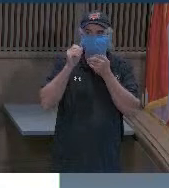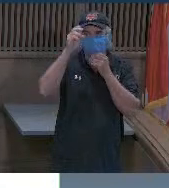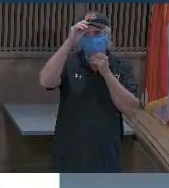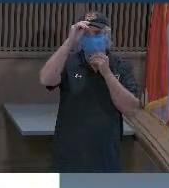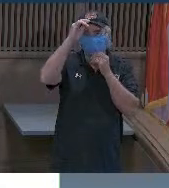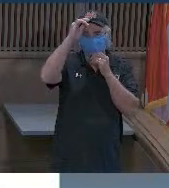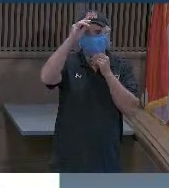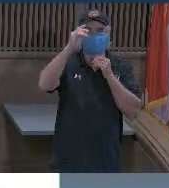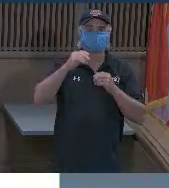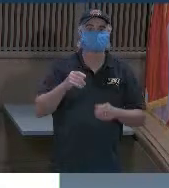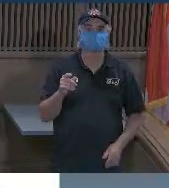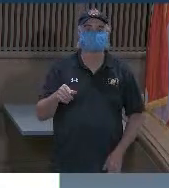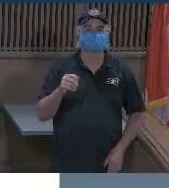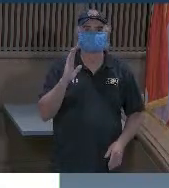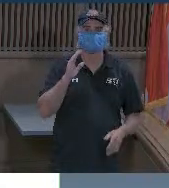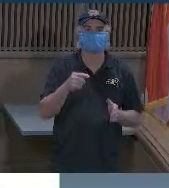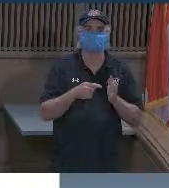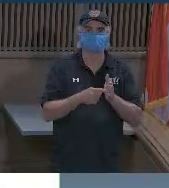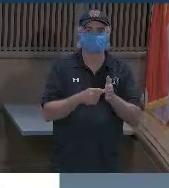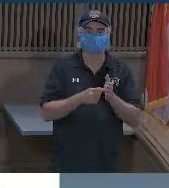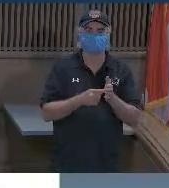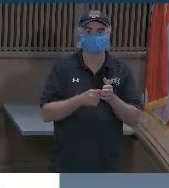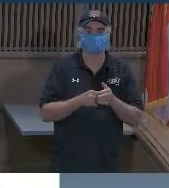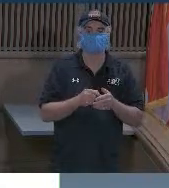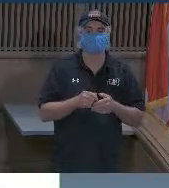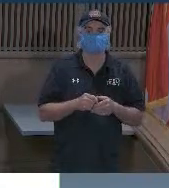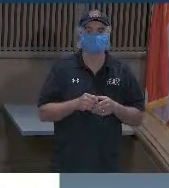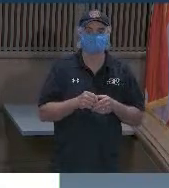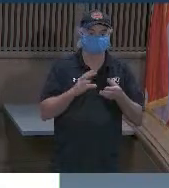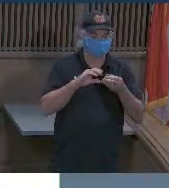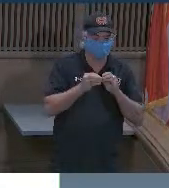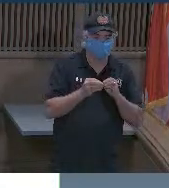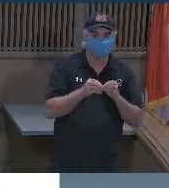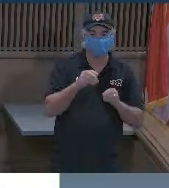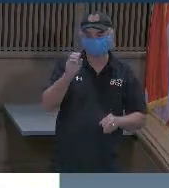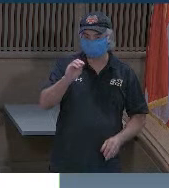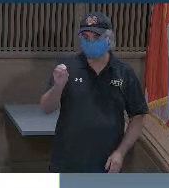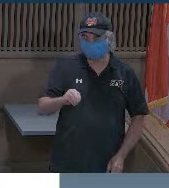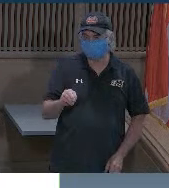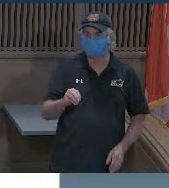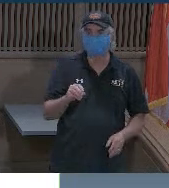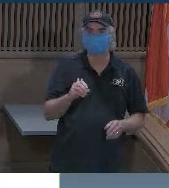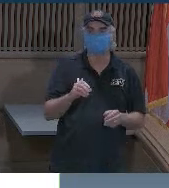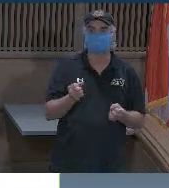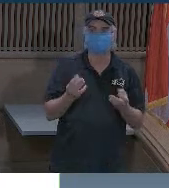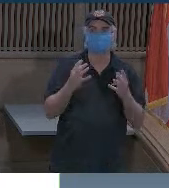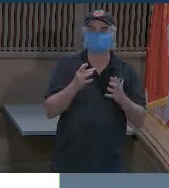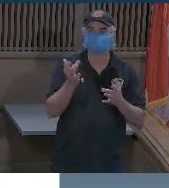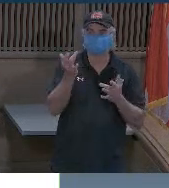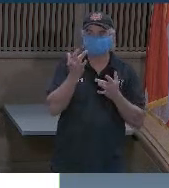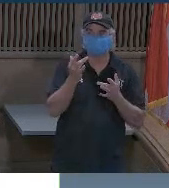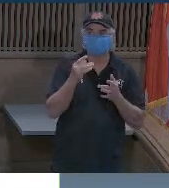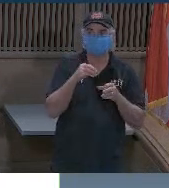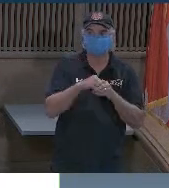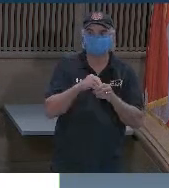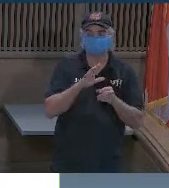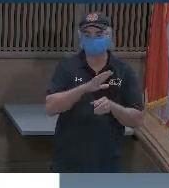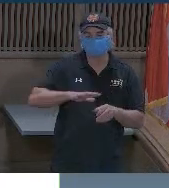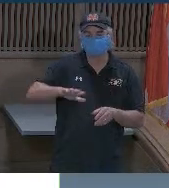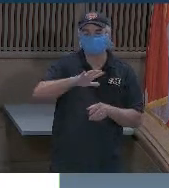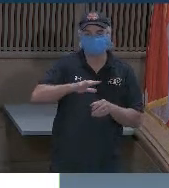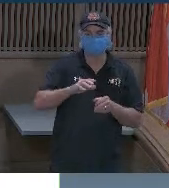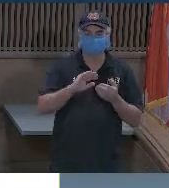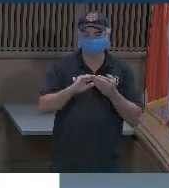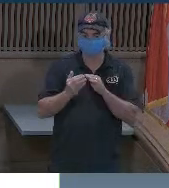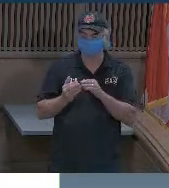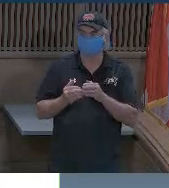anytime you get over 5%, it's a concern, but we see again in the middle